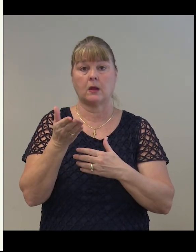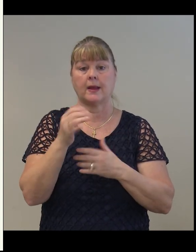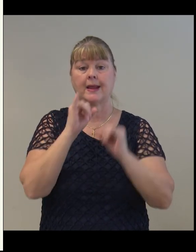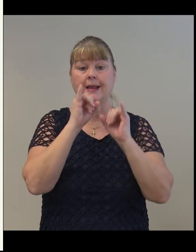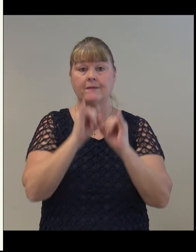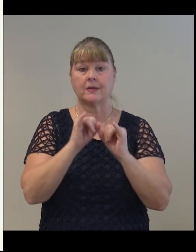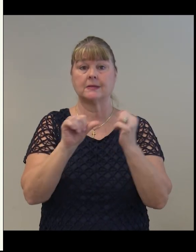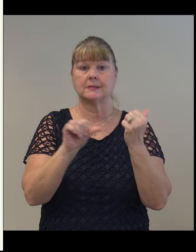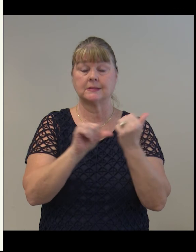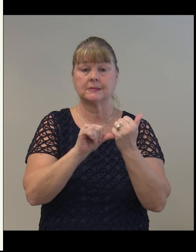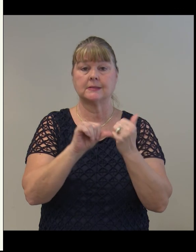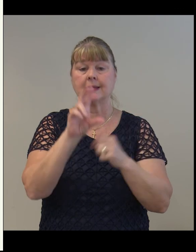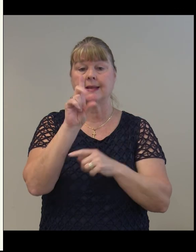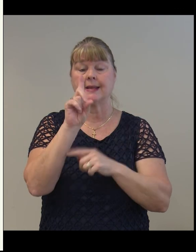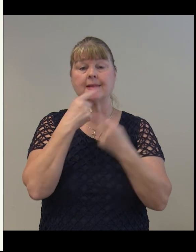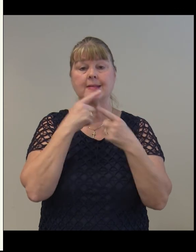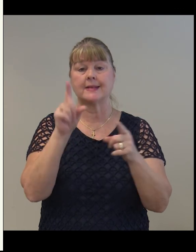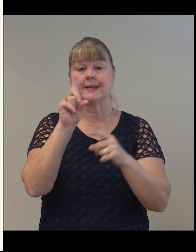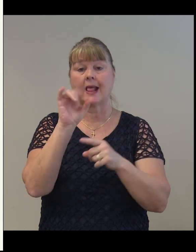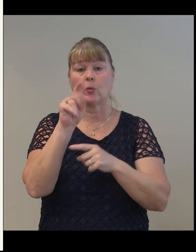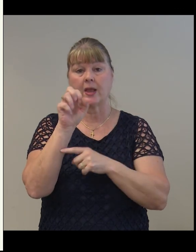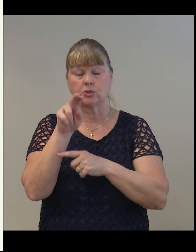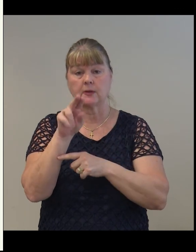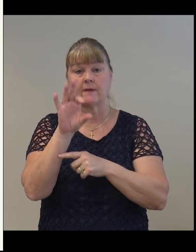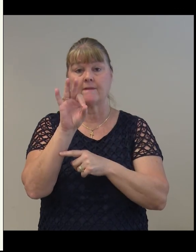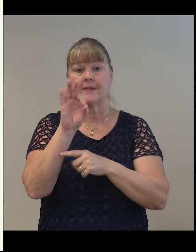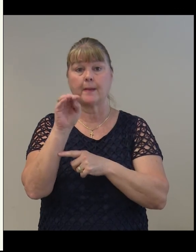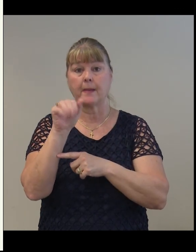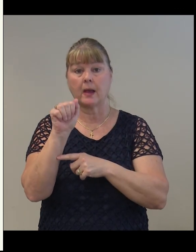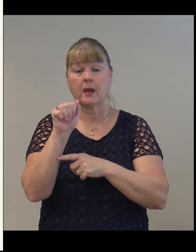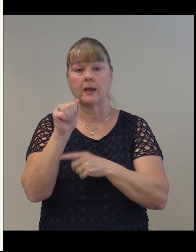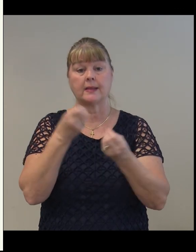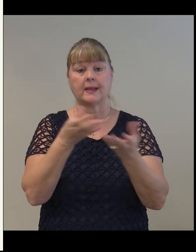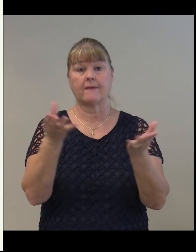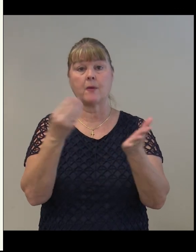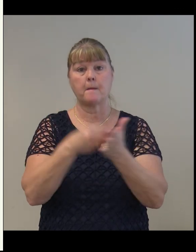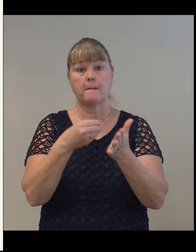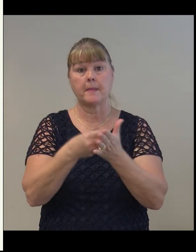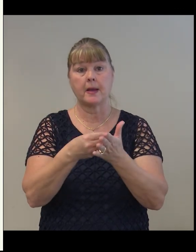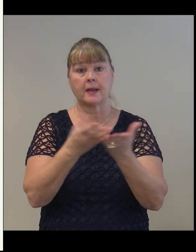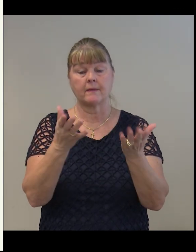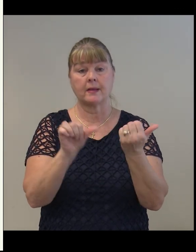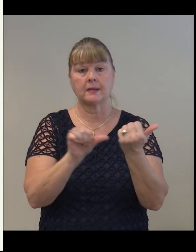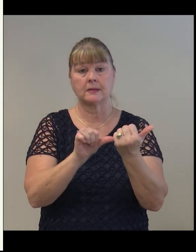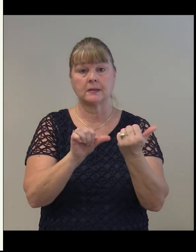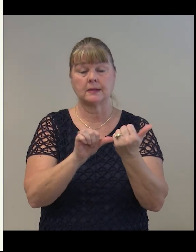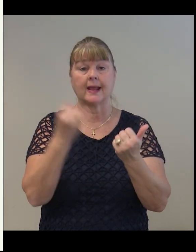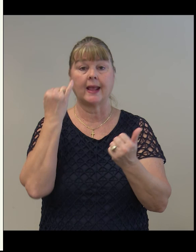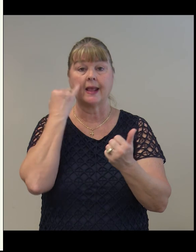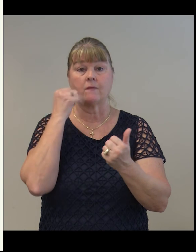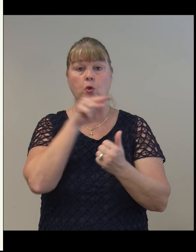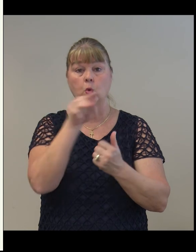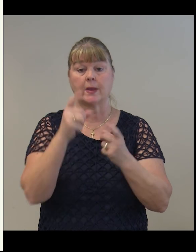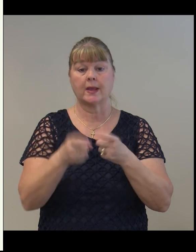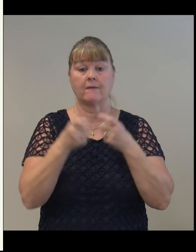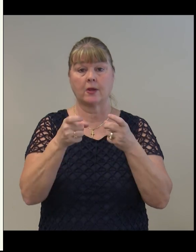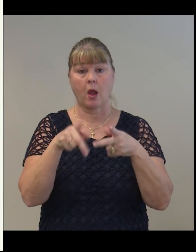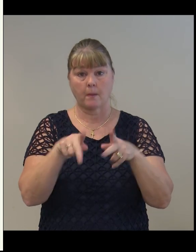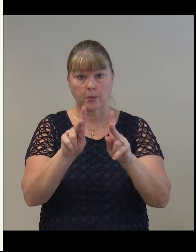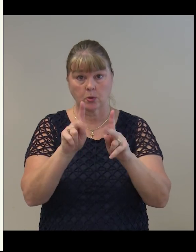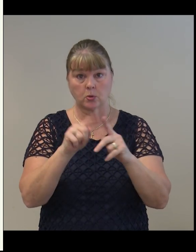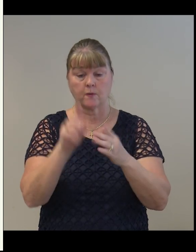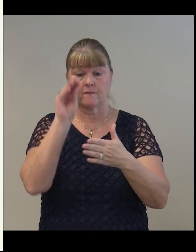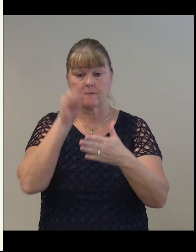an individual assistance declaration and FEMA is handing out money and handing out assistance, if you are given